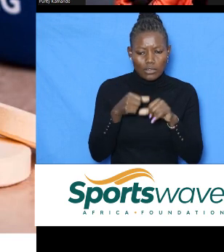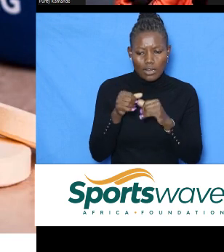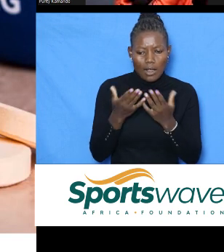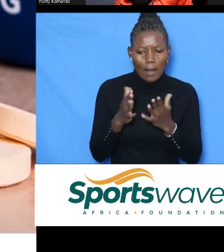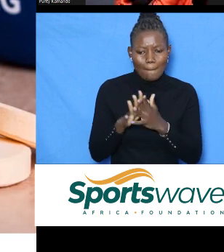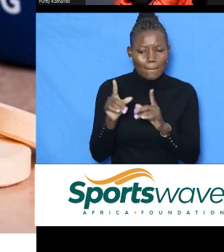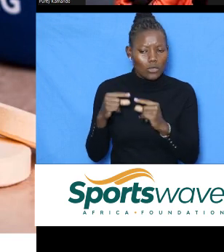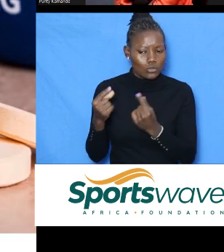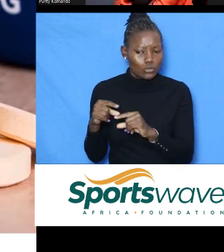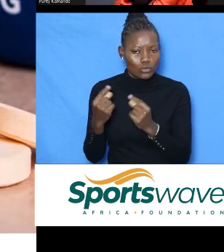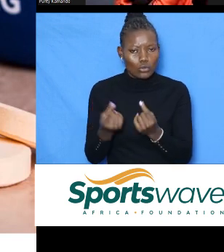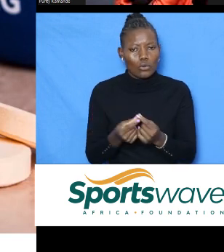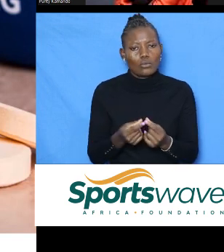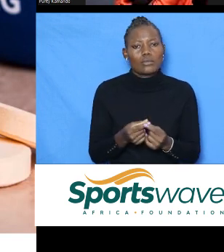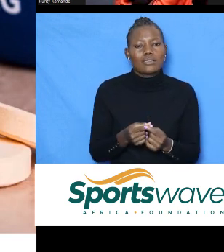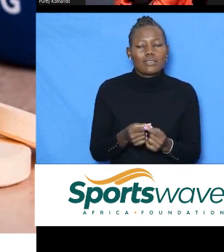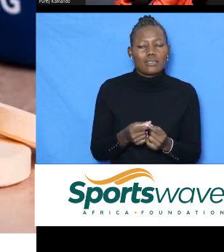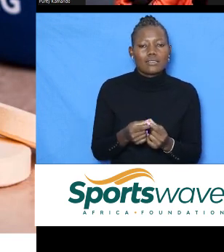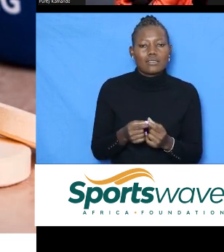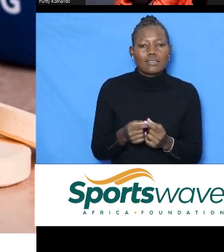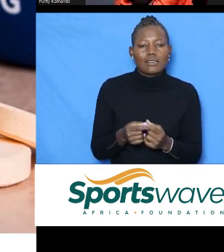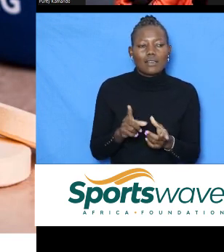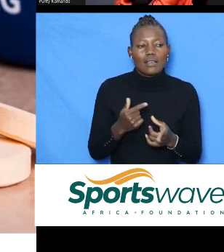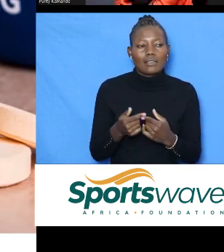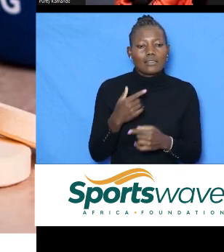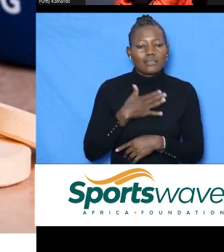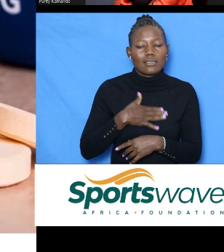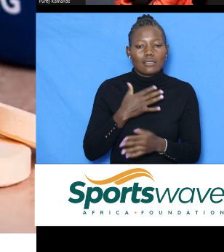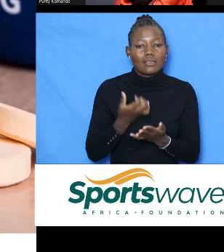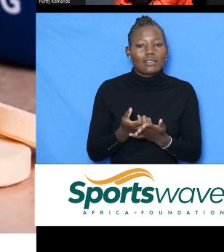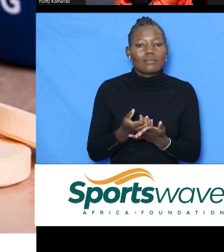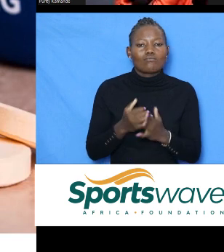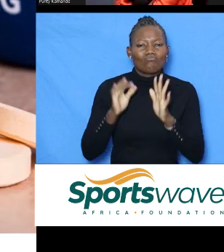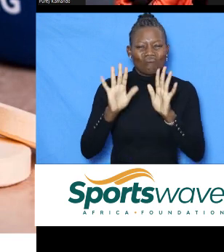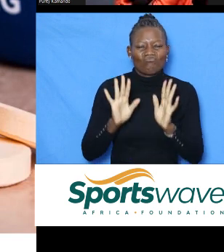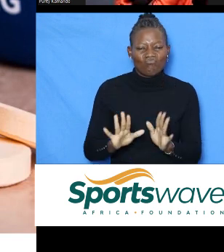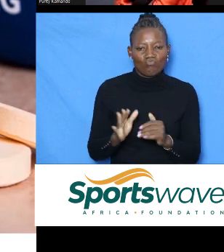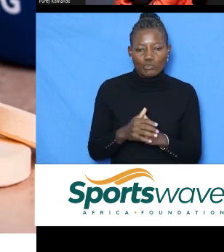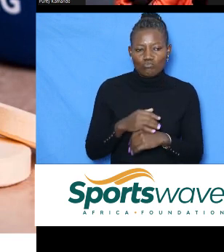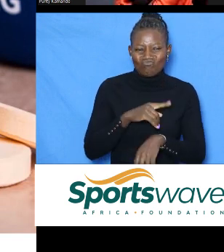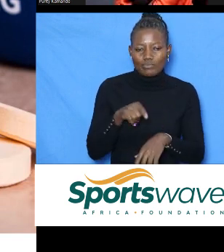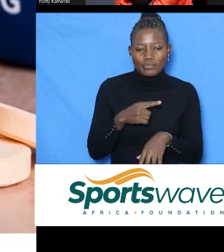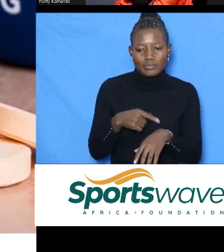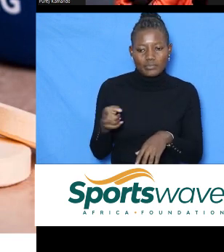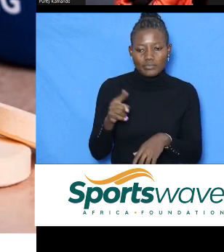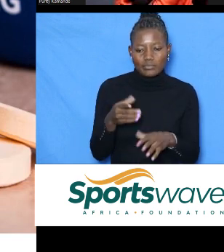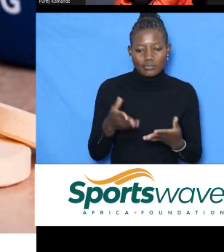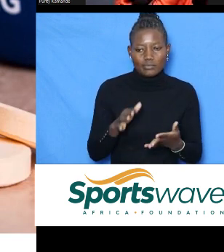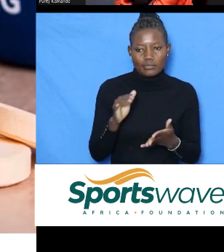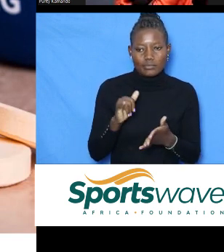classification of sports supplements, then scientific evidence plays a very big role when it comes to this. So